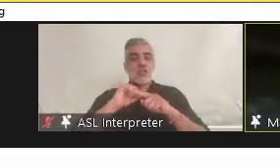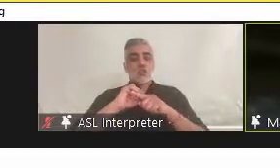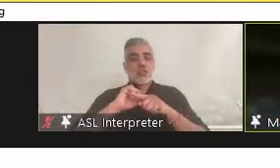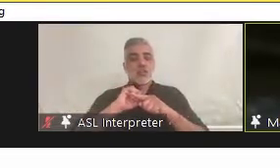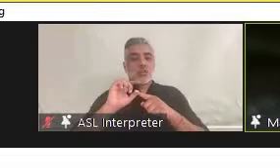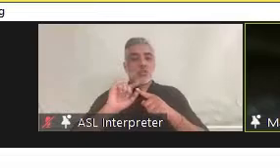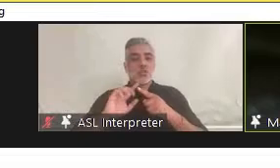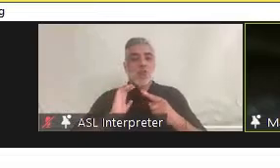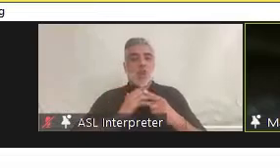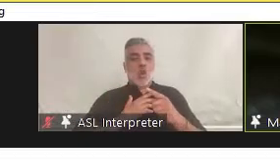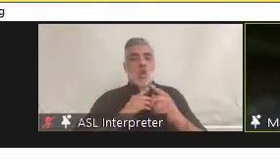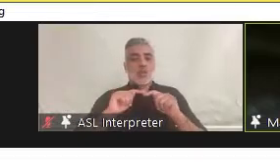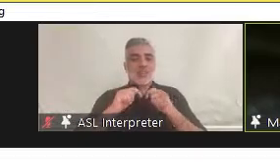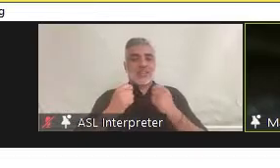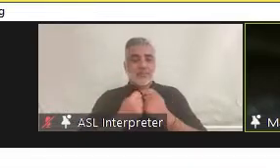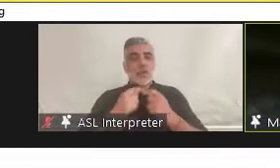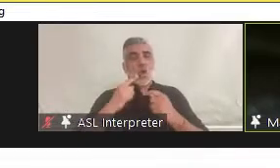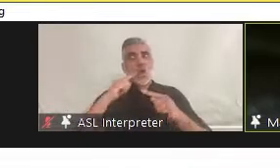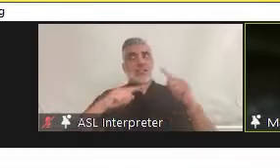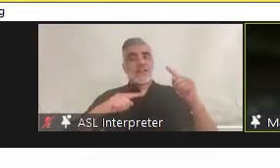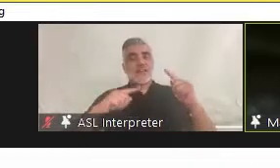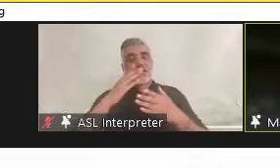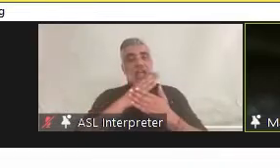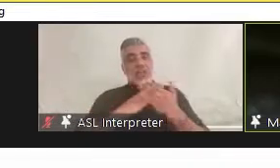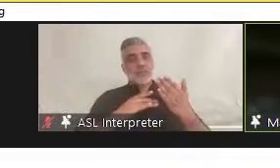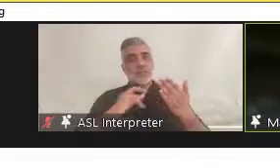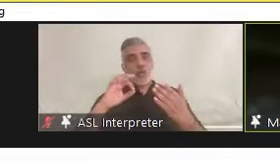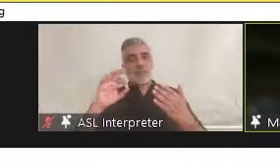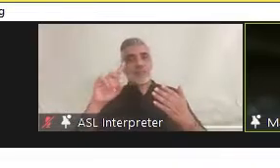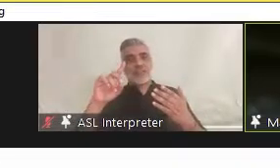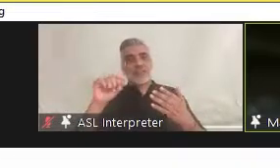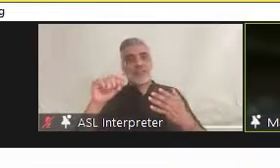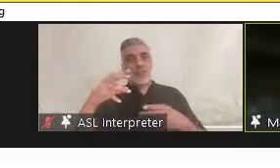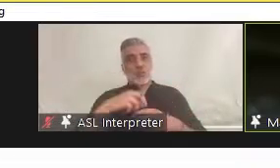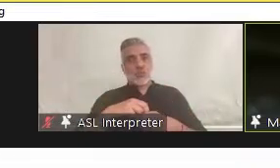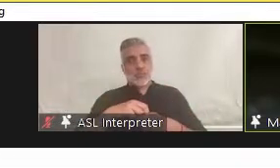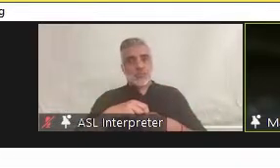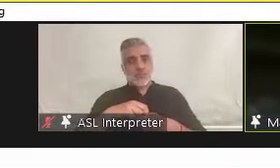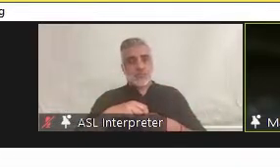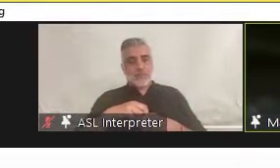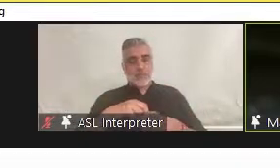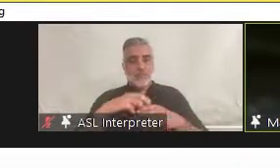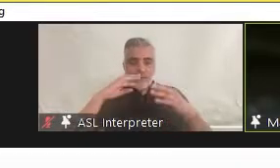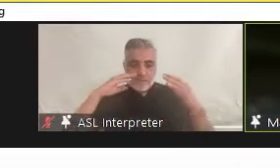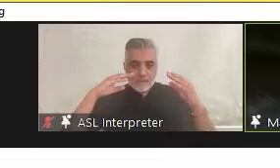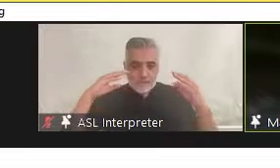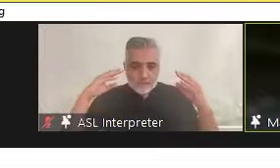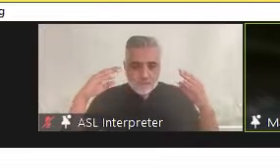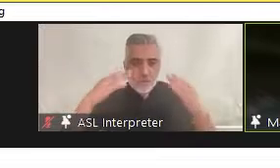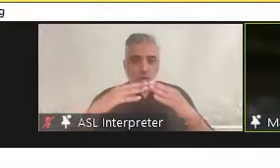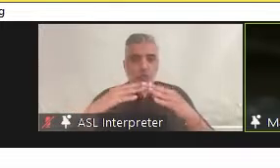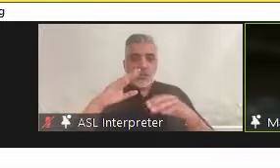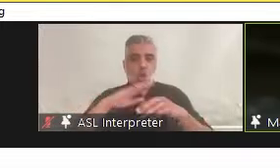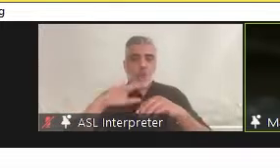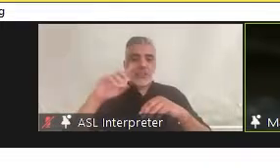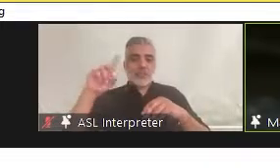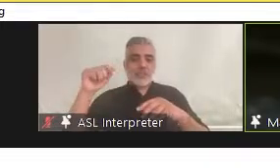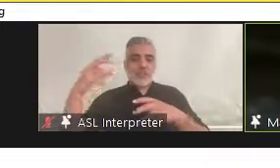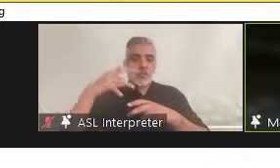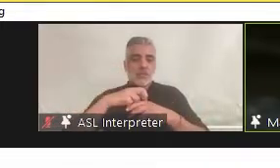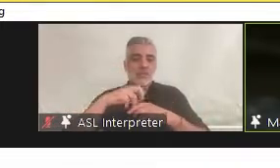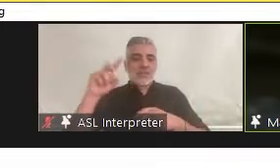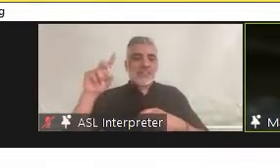our teams on different aspects of disability inclusion, focusing, for example, on disability inclusive